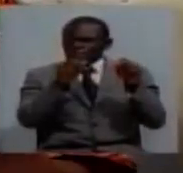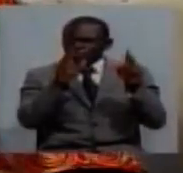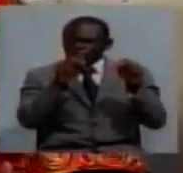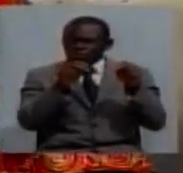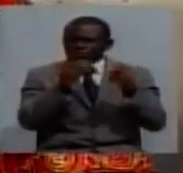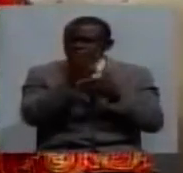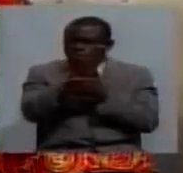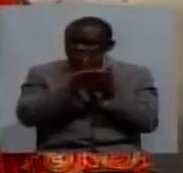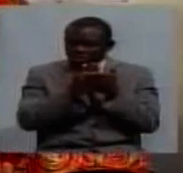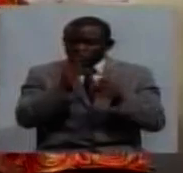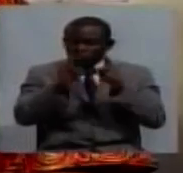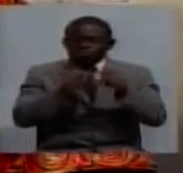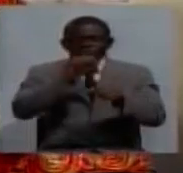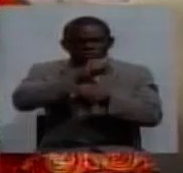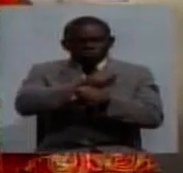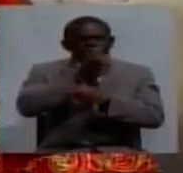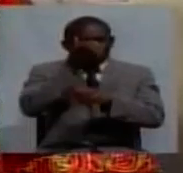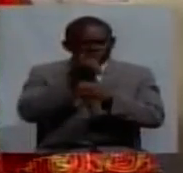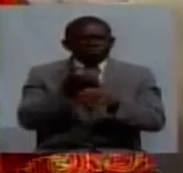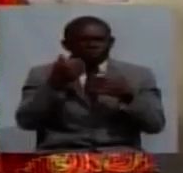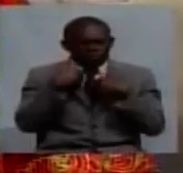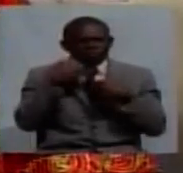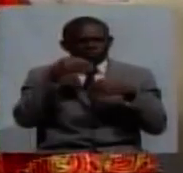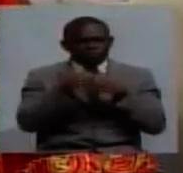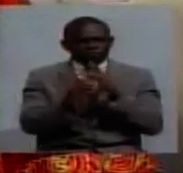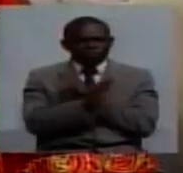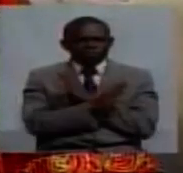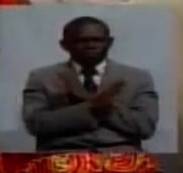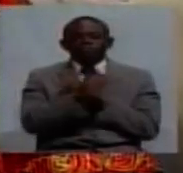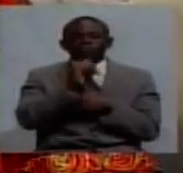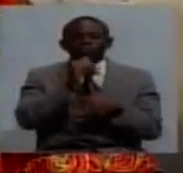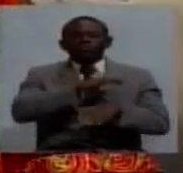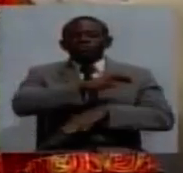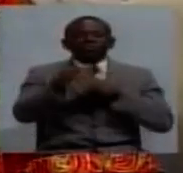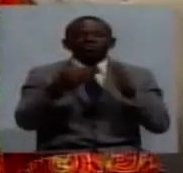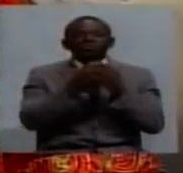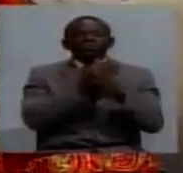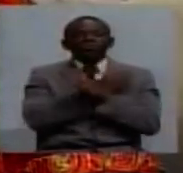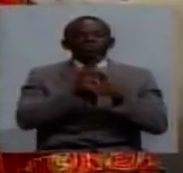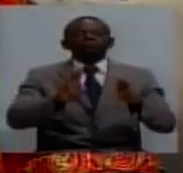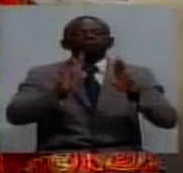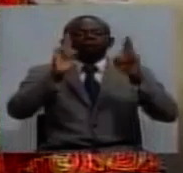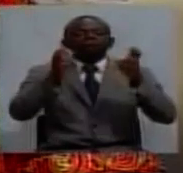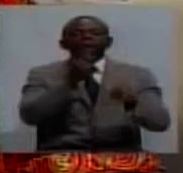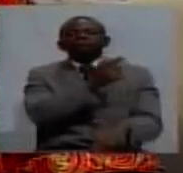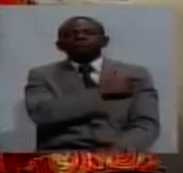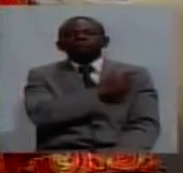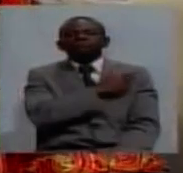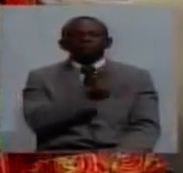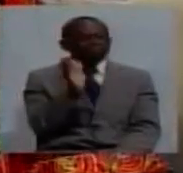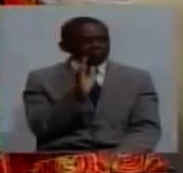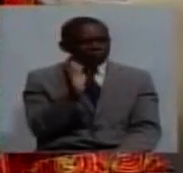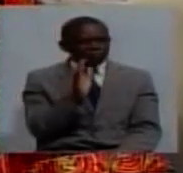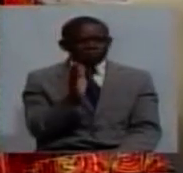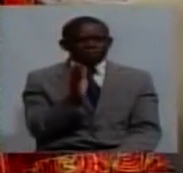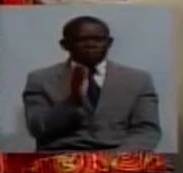generally speaking, aren't we laid back? Don't we want somebody else to be the person that takes the